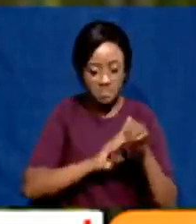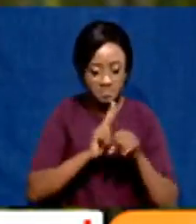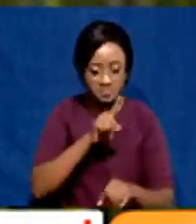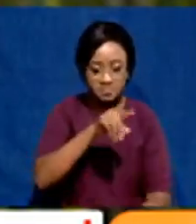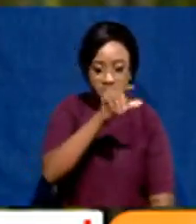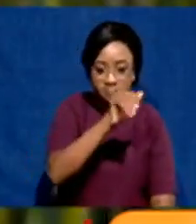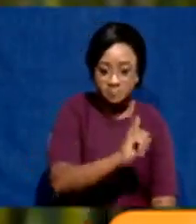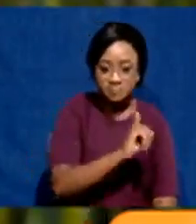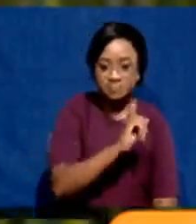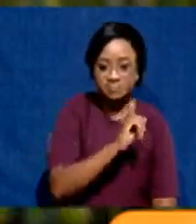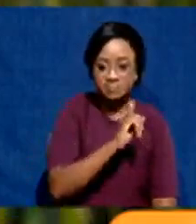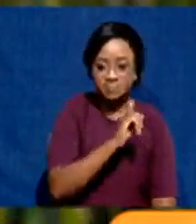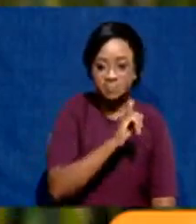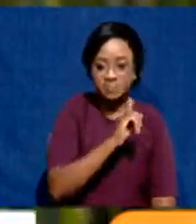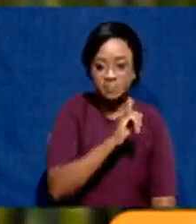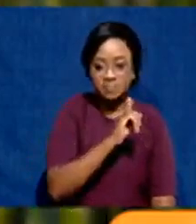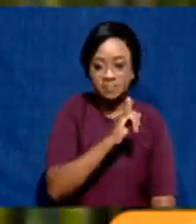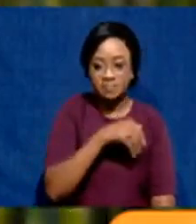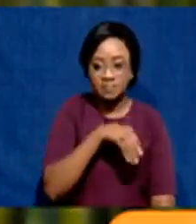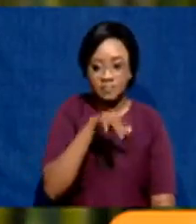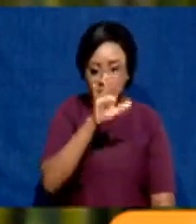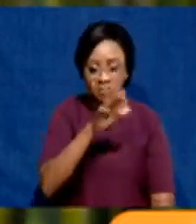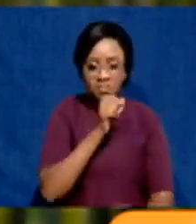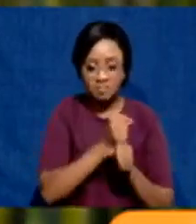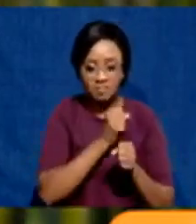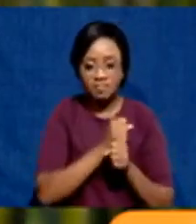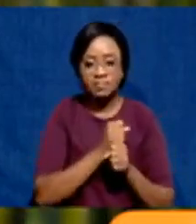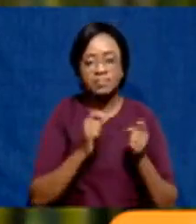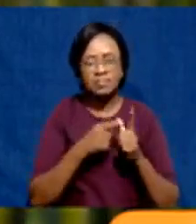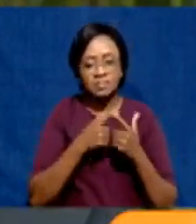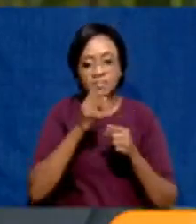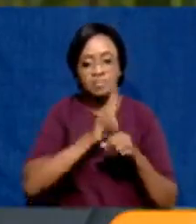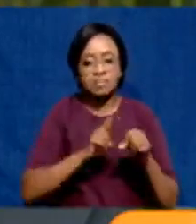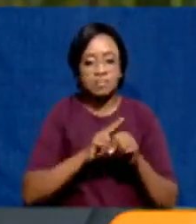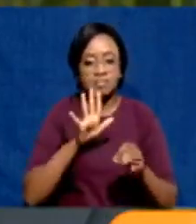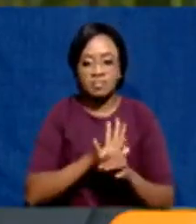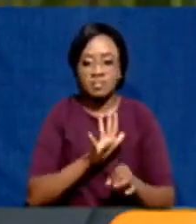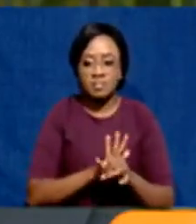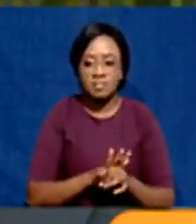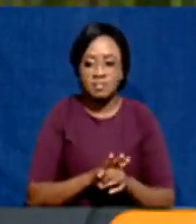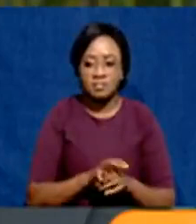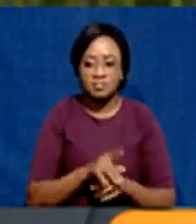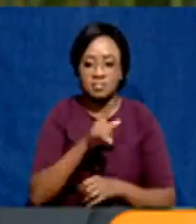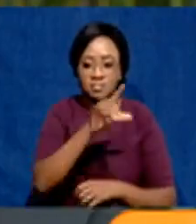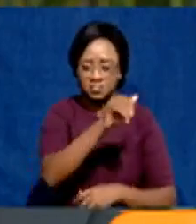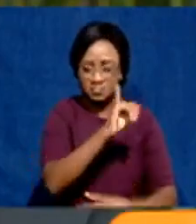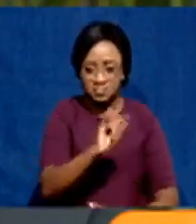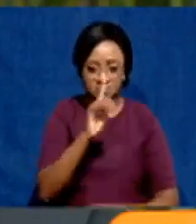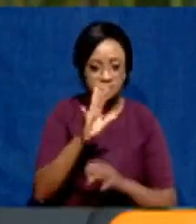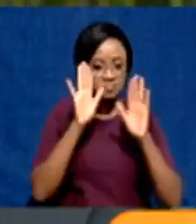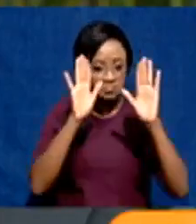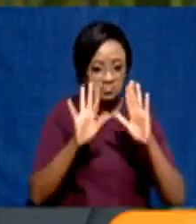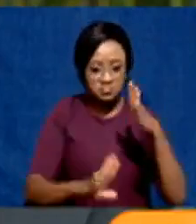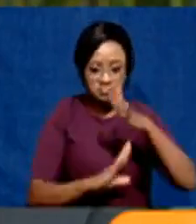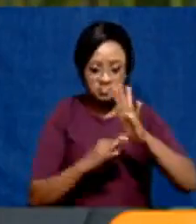to use AI in your work, you're going to utilize it as much. AI is very contextual to data, right? And